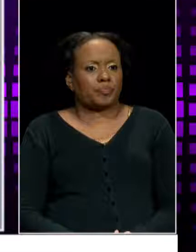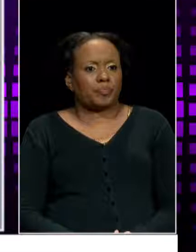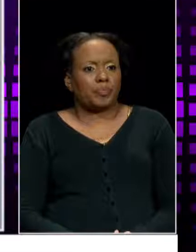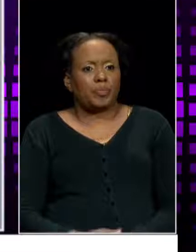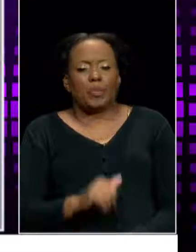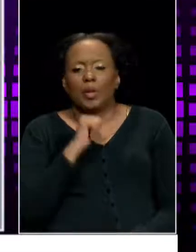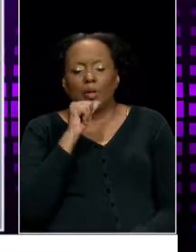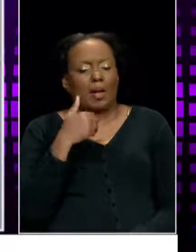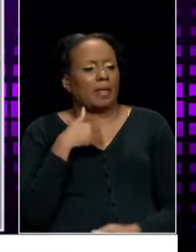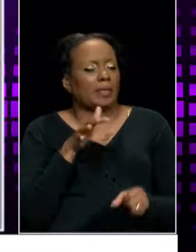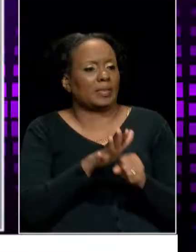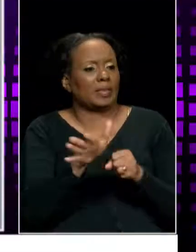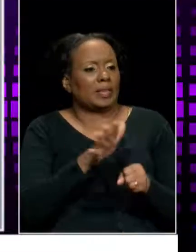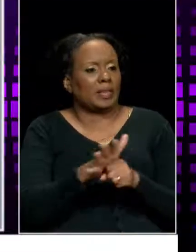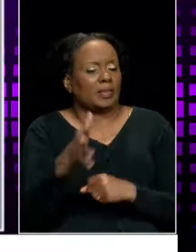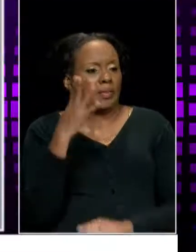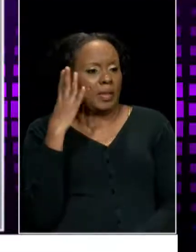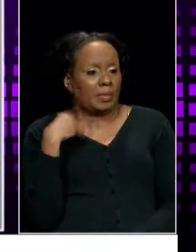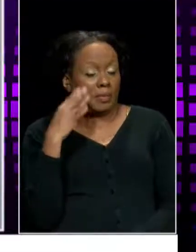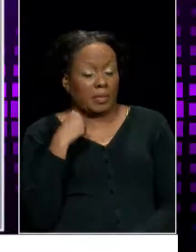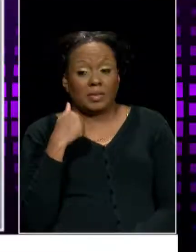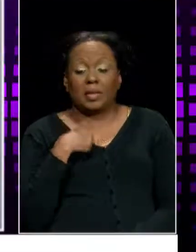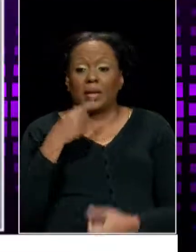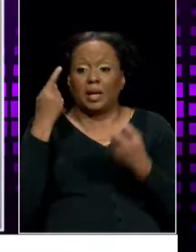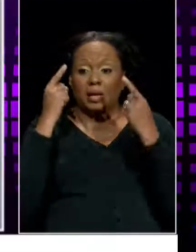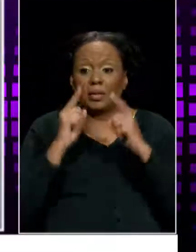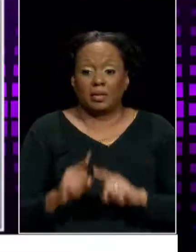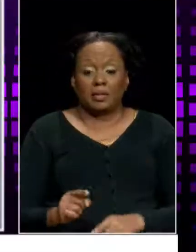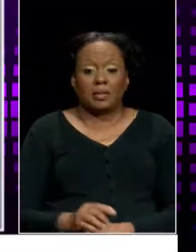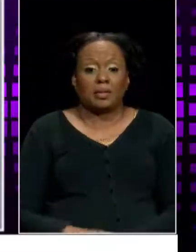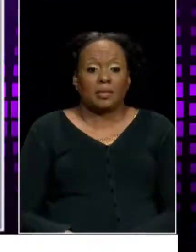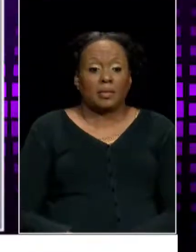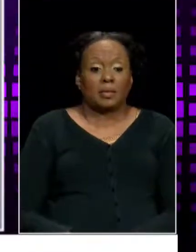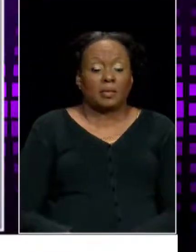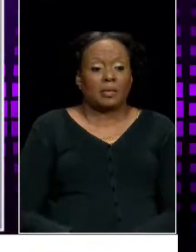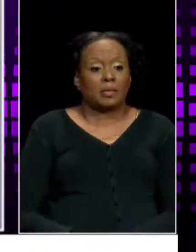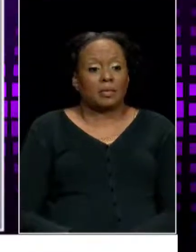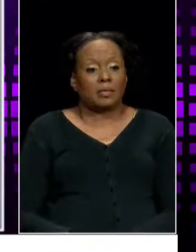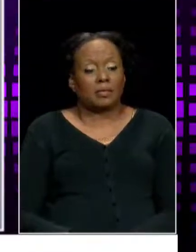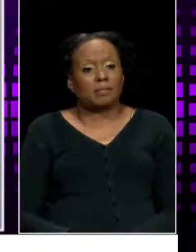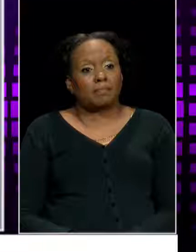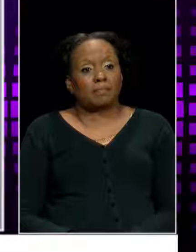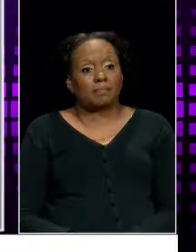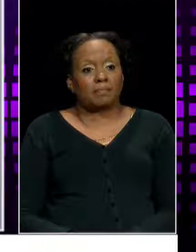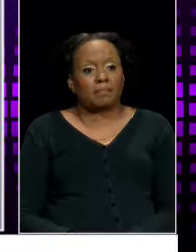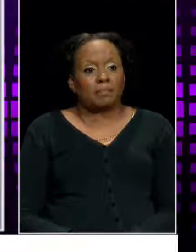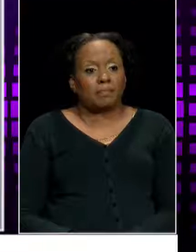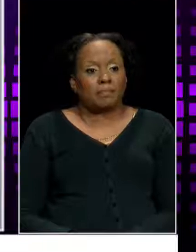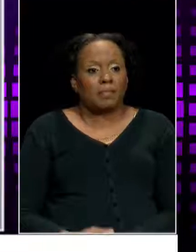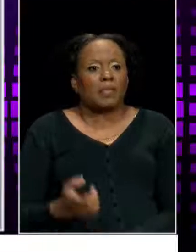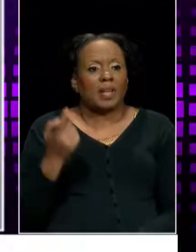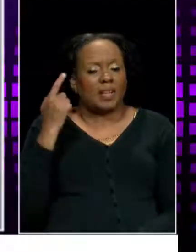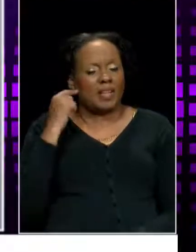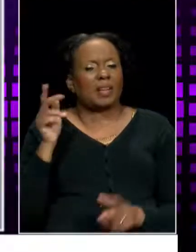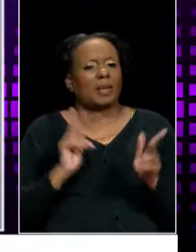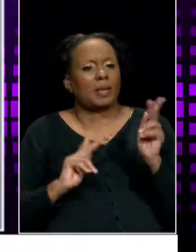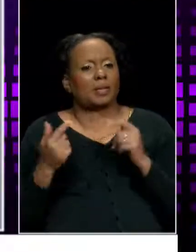lacking some experience. So I do agree with you in that, in terms of, but I think that they're just here using it to kind of their advantage